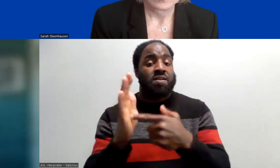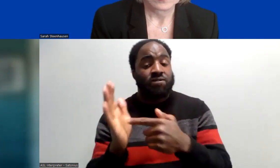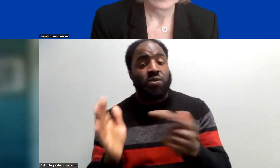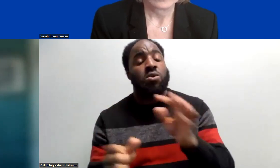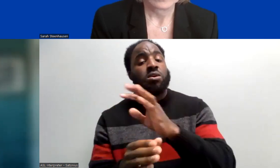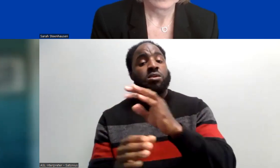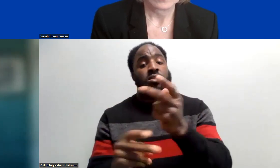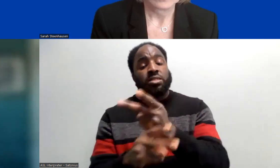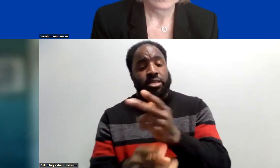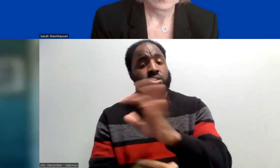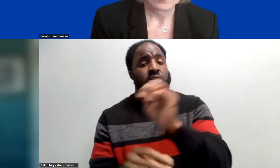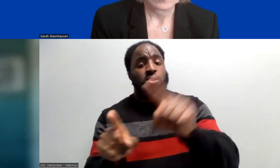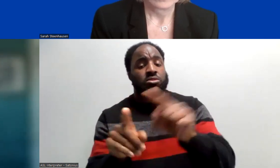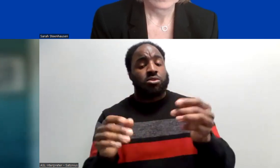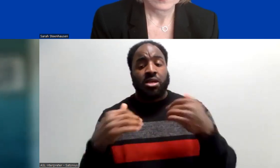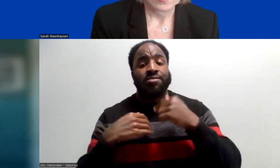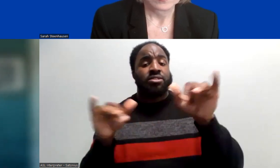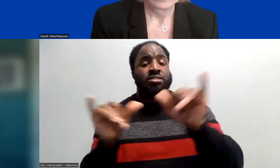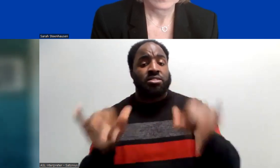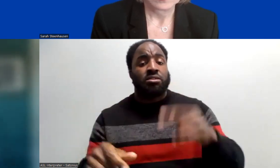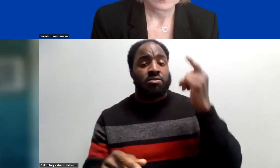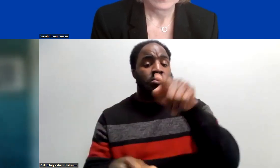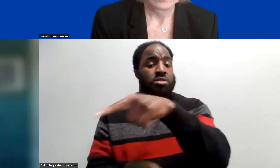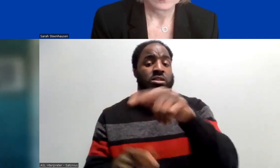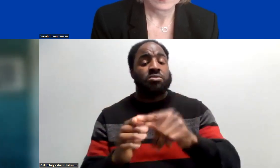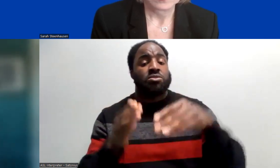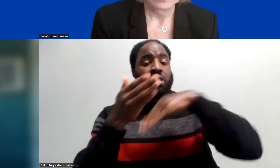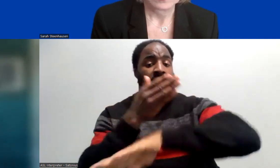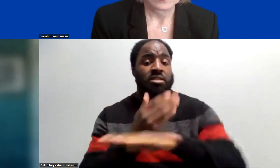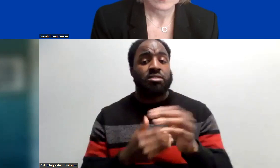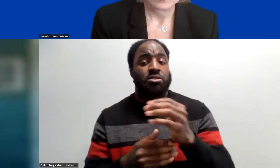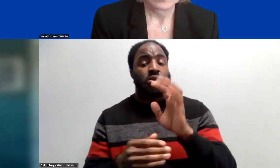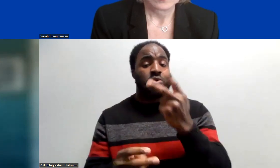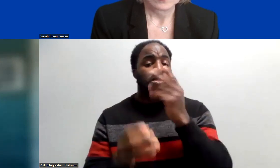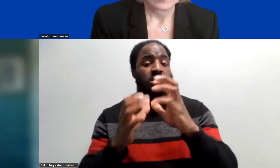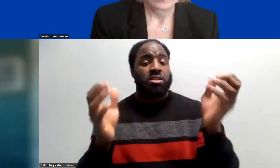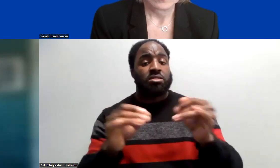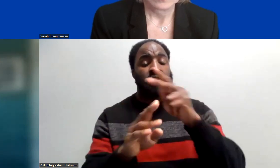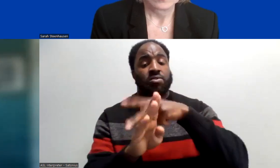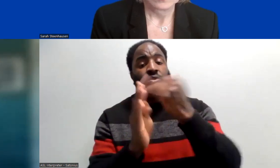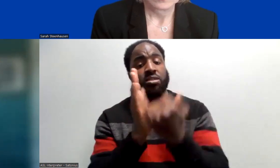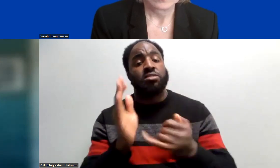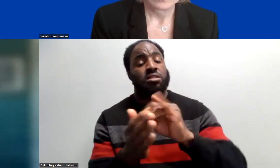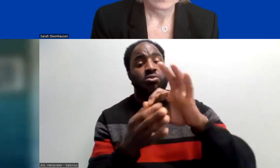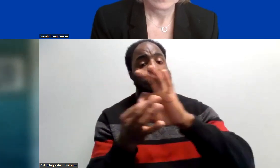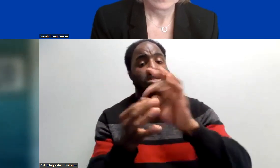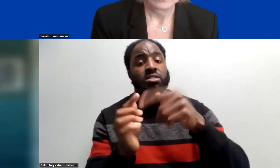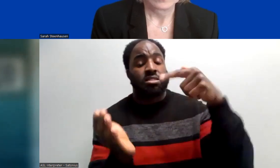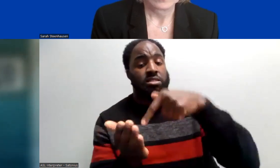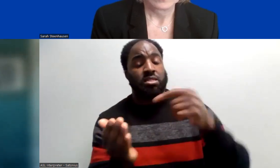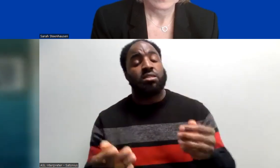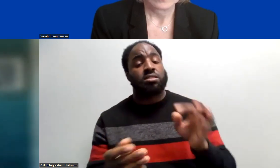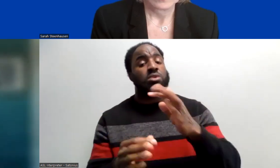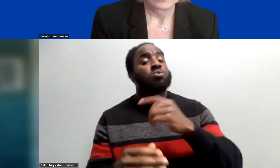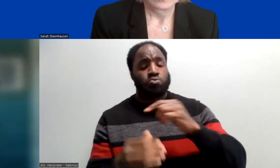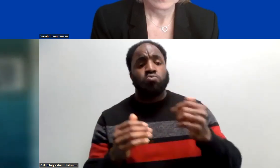to be a system there for them to access. So we see lots of initiatives that relate to this, which we're pleased by,